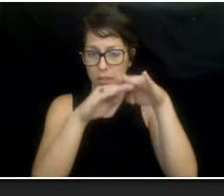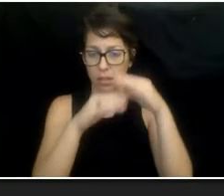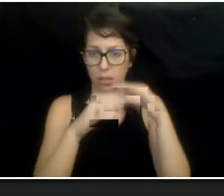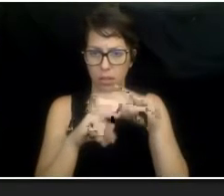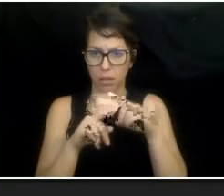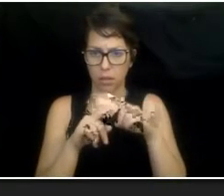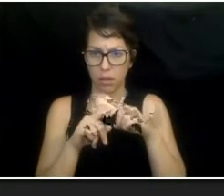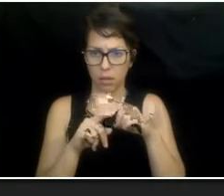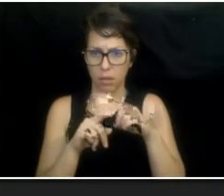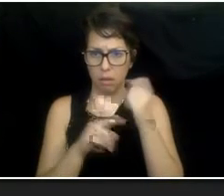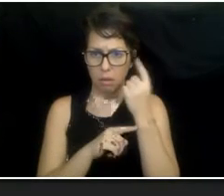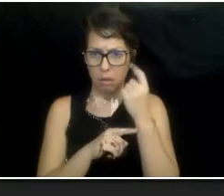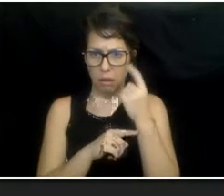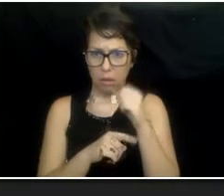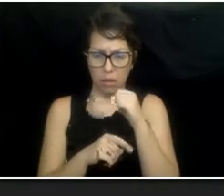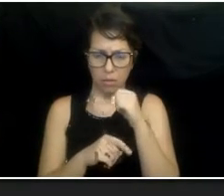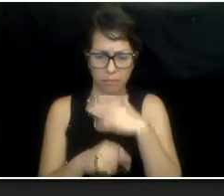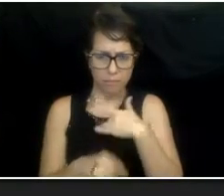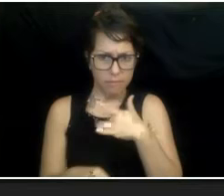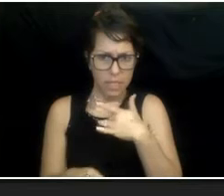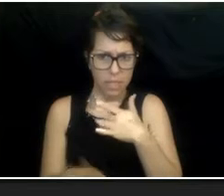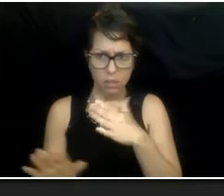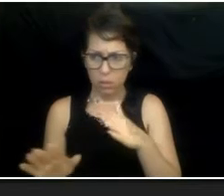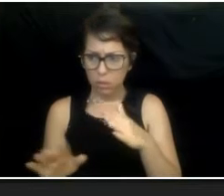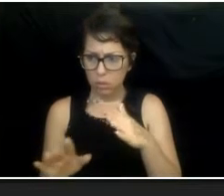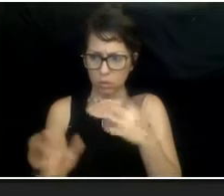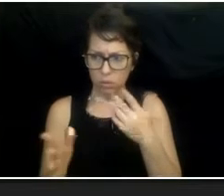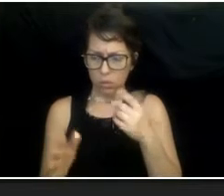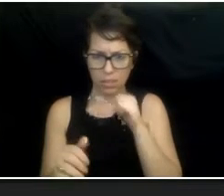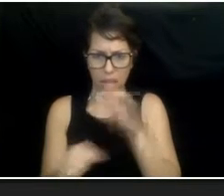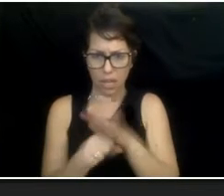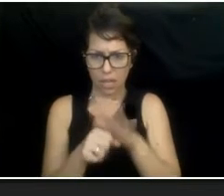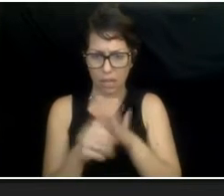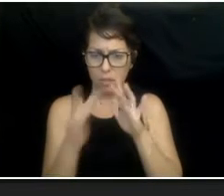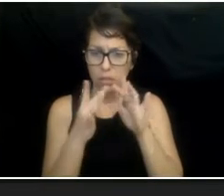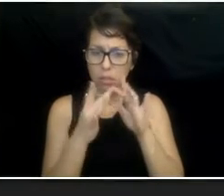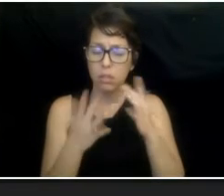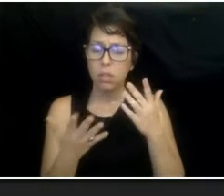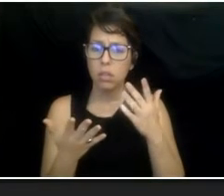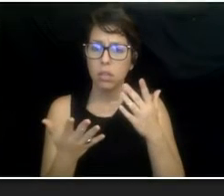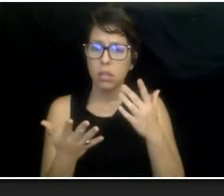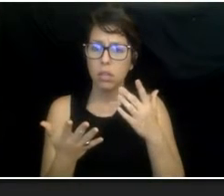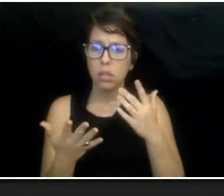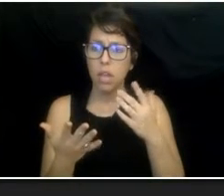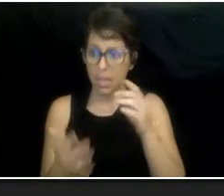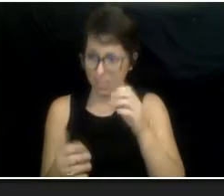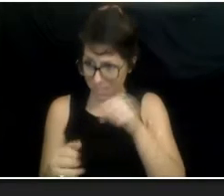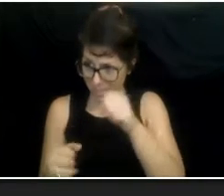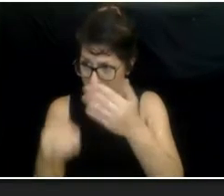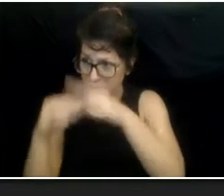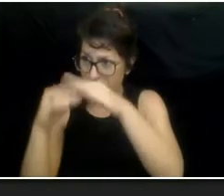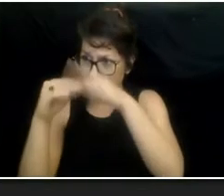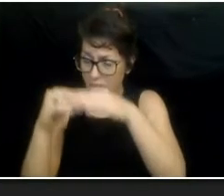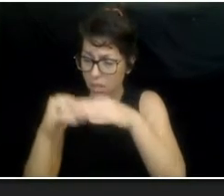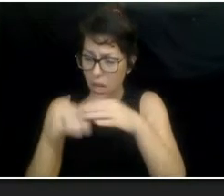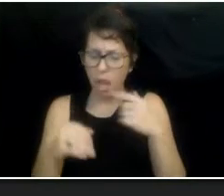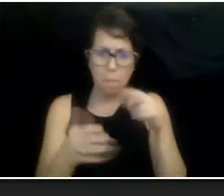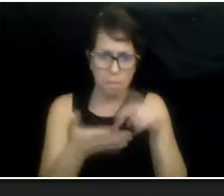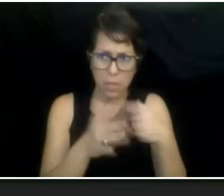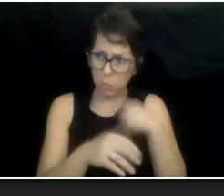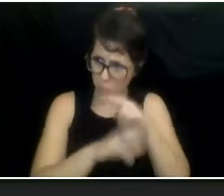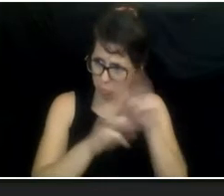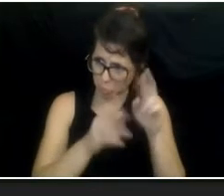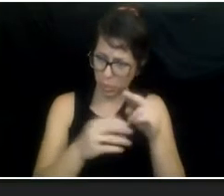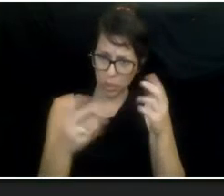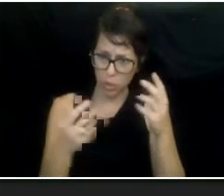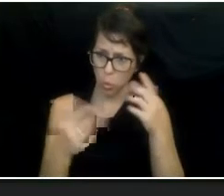go that it's not you're going to be returned back to the same household um where the incident is taking place because you